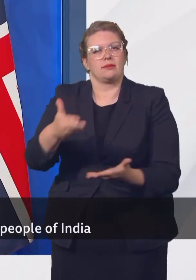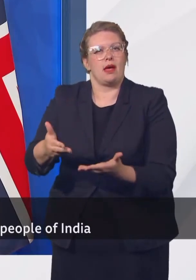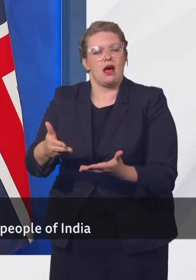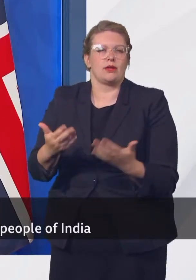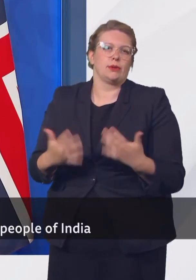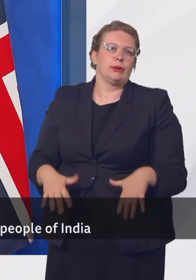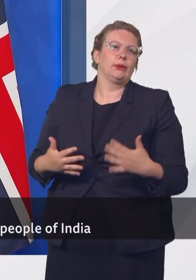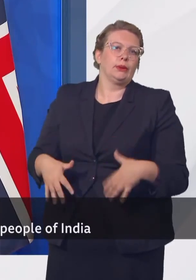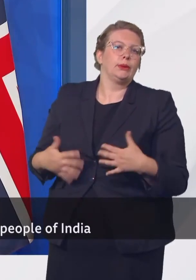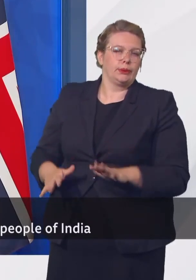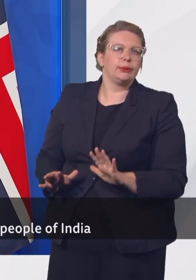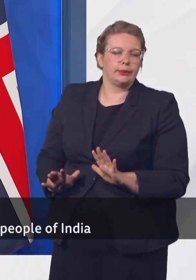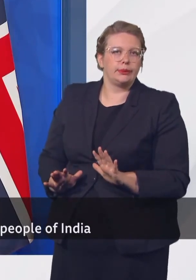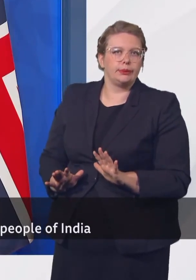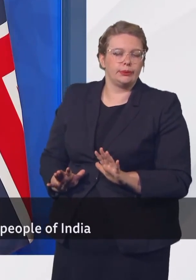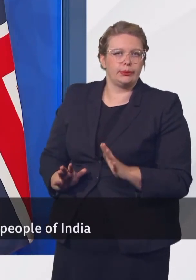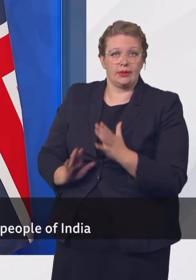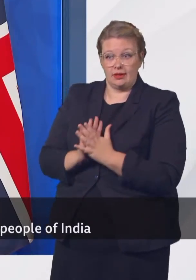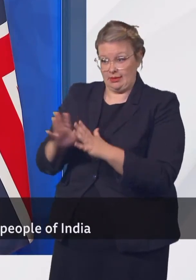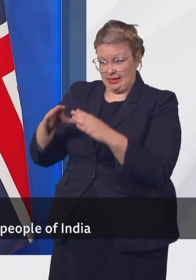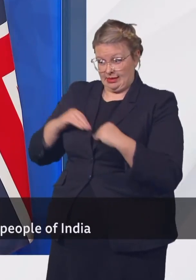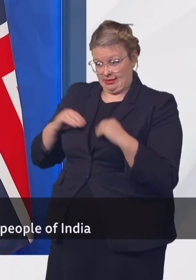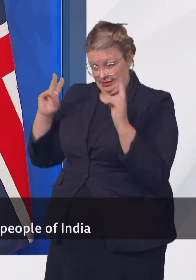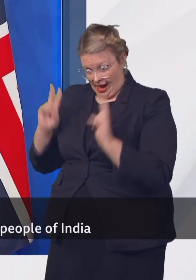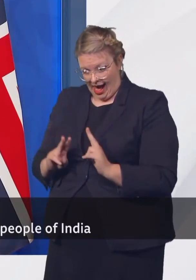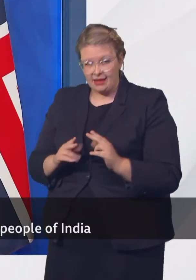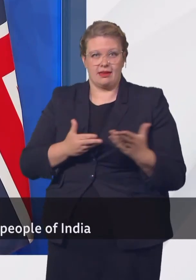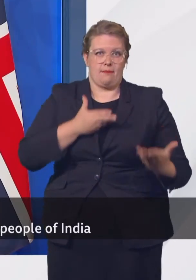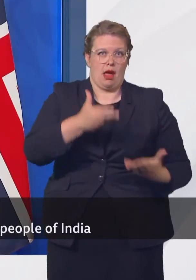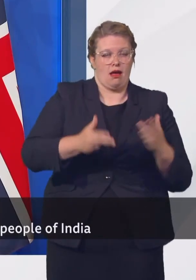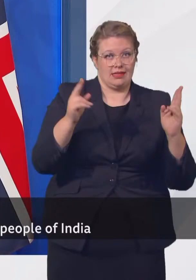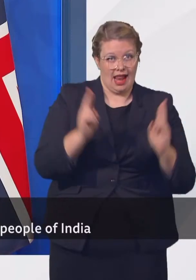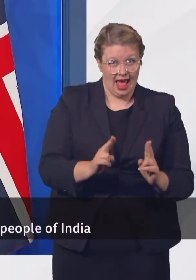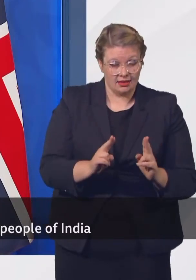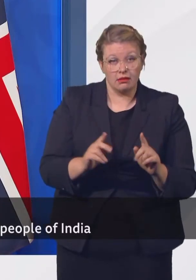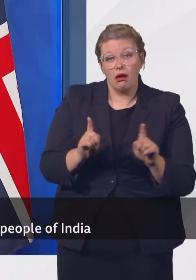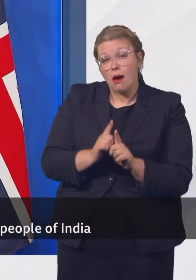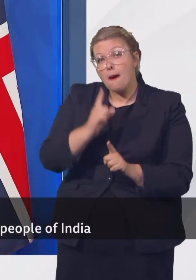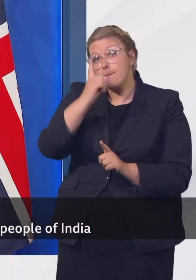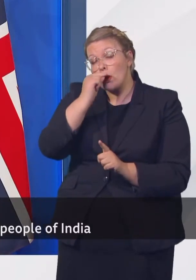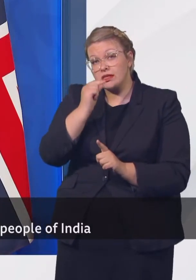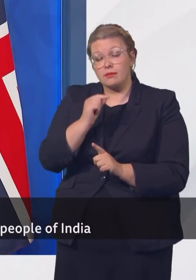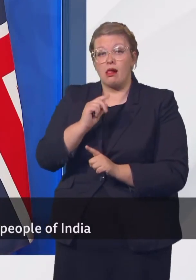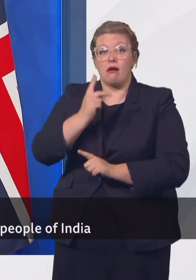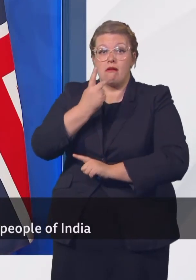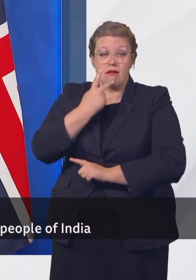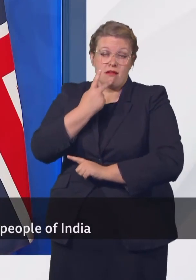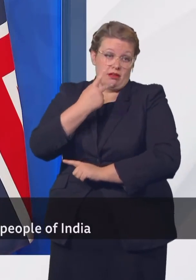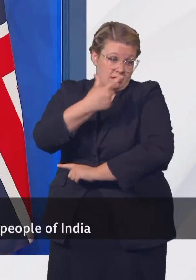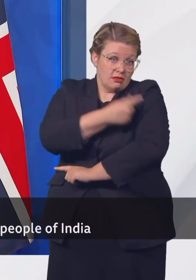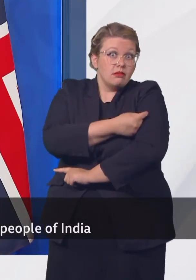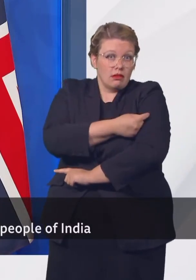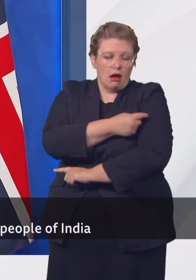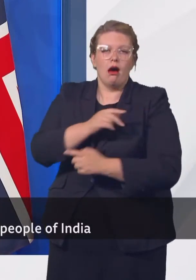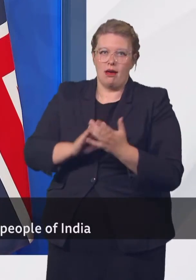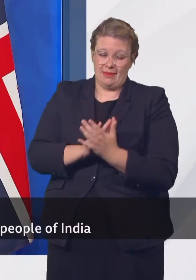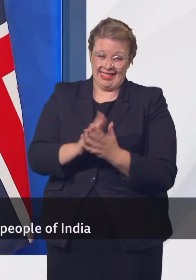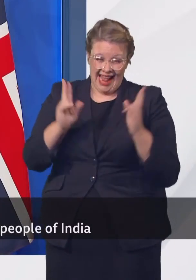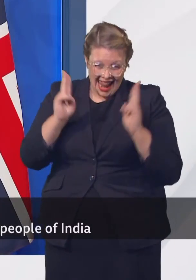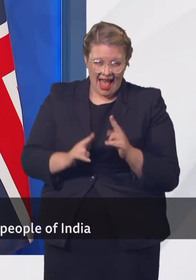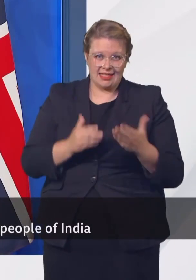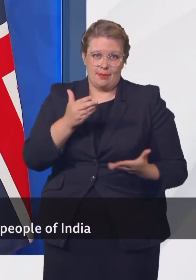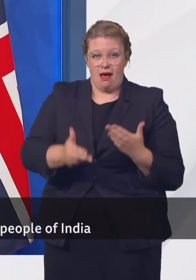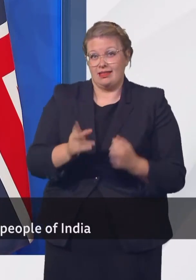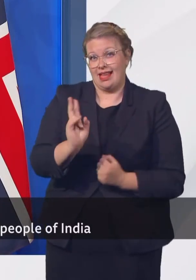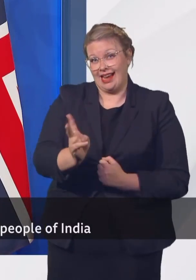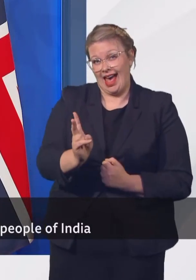And we're looking at whether the second dose gives an even bigger effect. We know that indoor settings have the